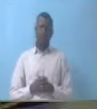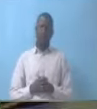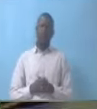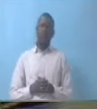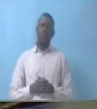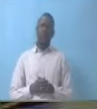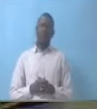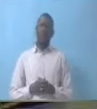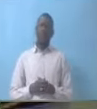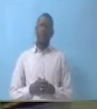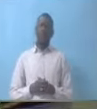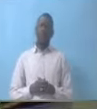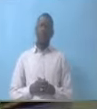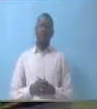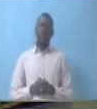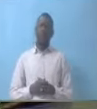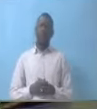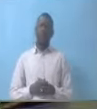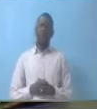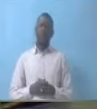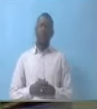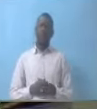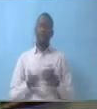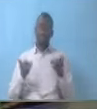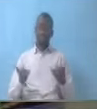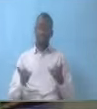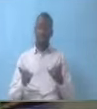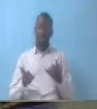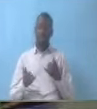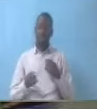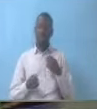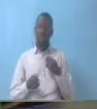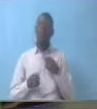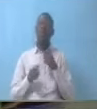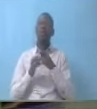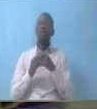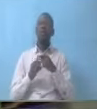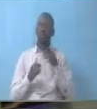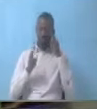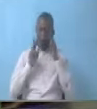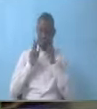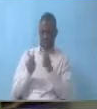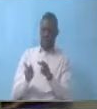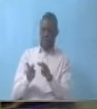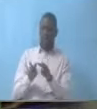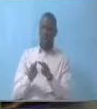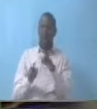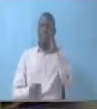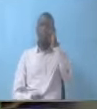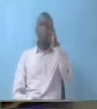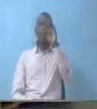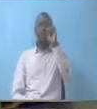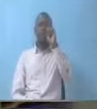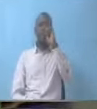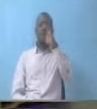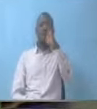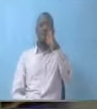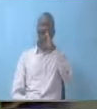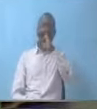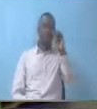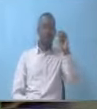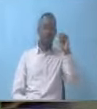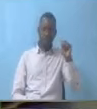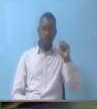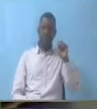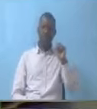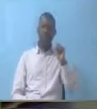bir loi yoy nonu. I now refer to decree number 11. Legi nak ñu dem ci fan ba wu ñu wax decree